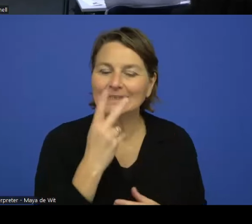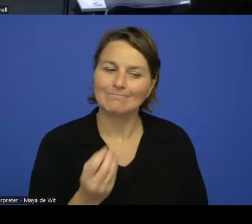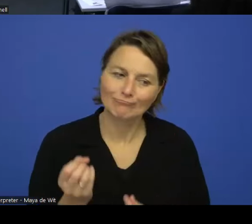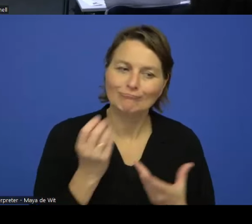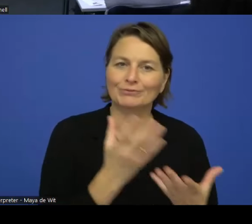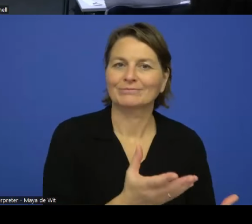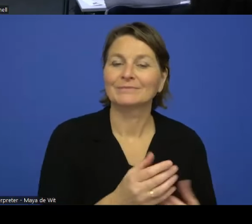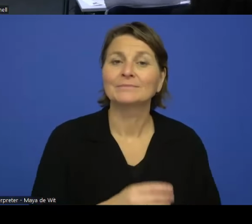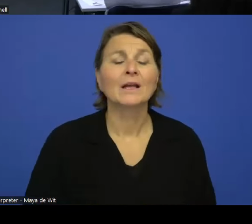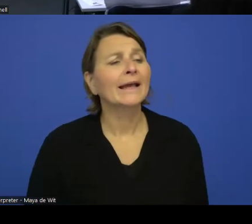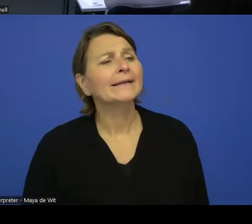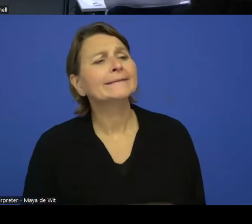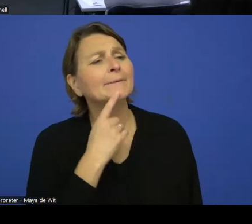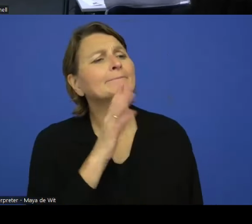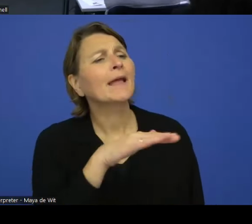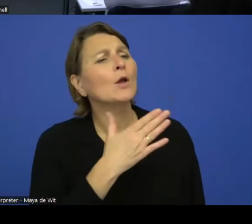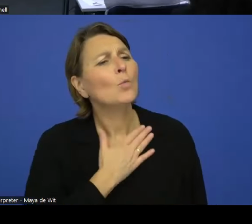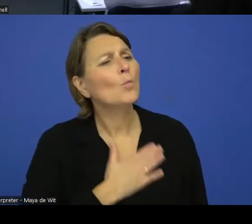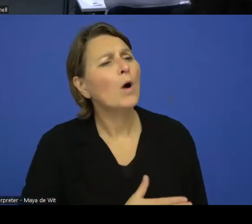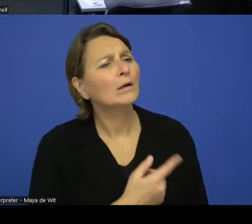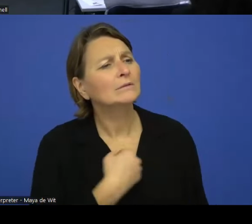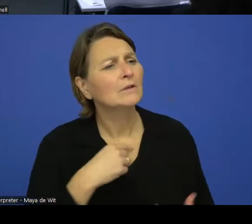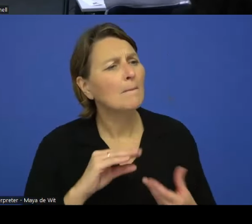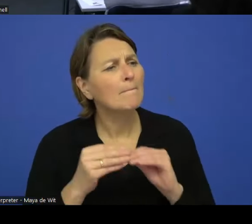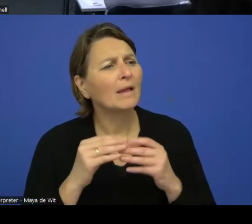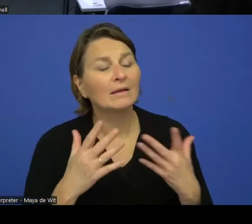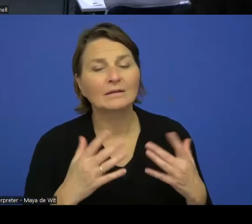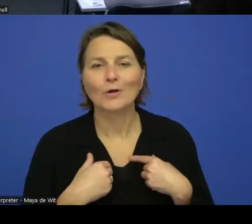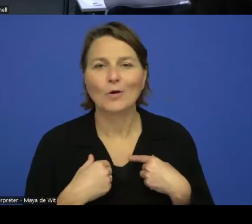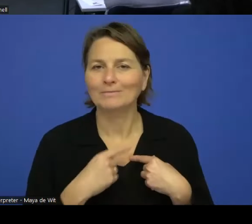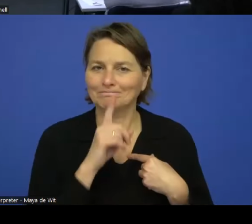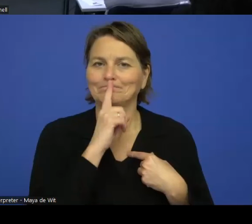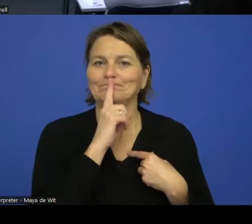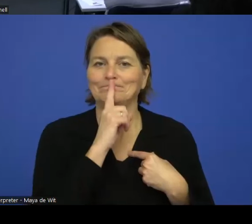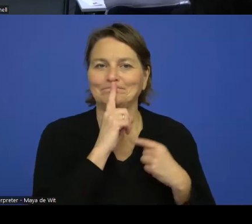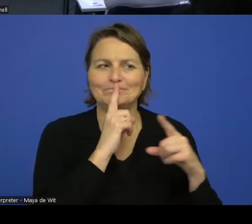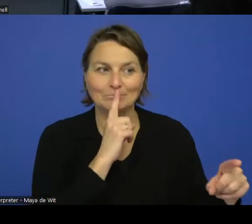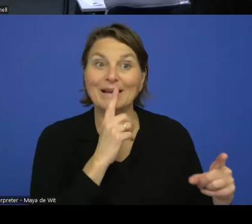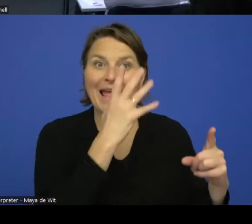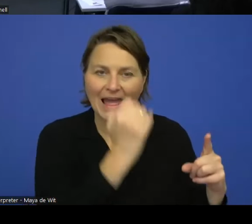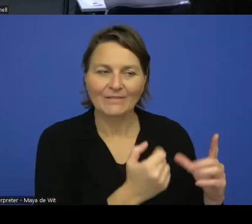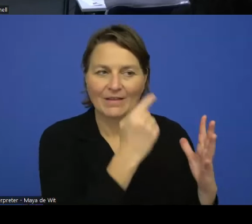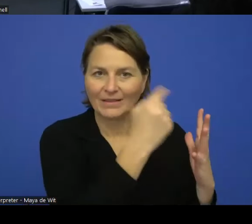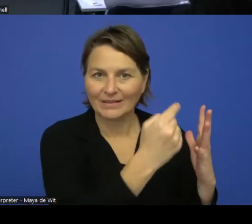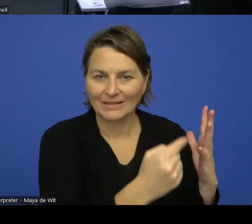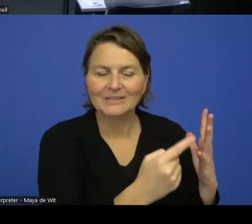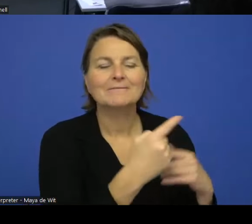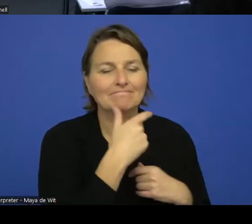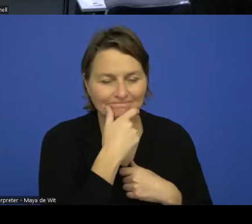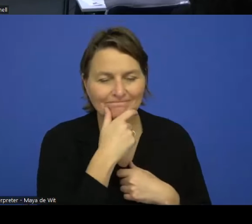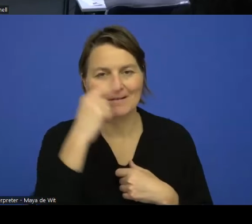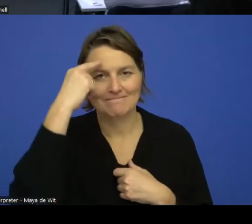sort of saying, hey, what would you like us to make? Because we know that they tend to just anchor on things that they already have. We developed something called the